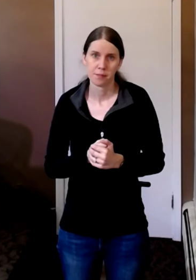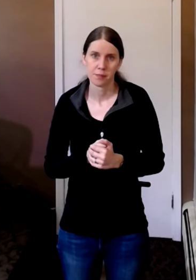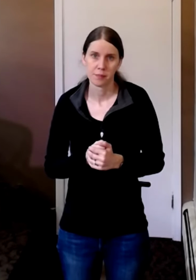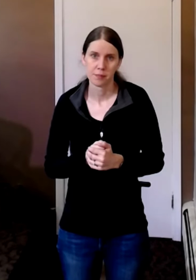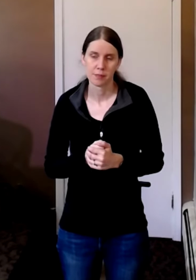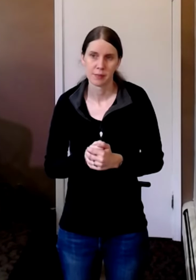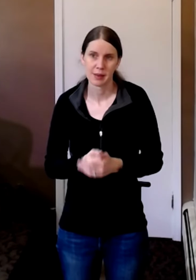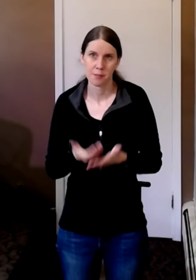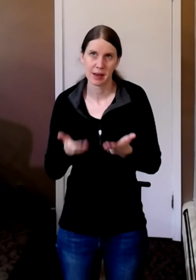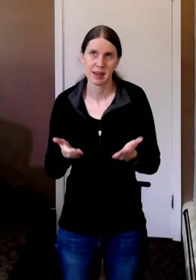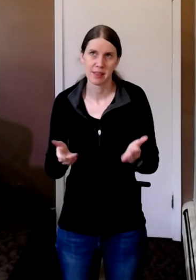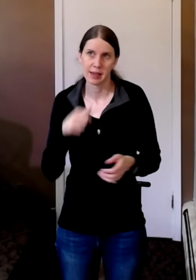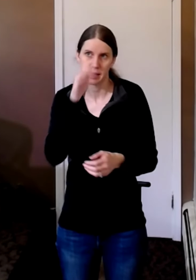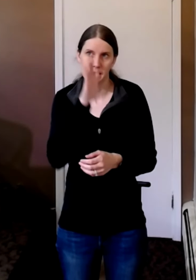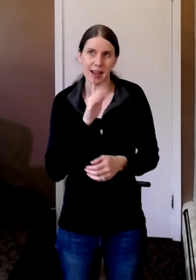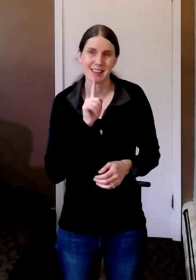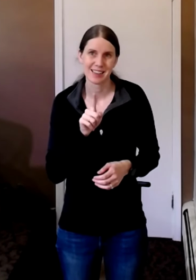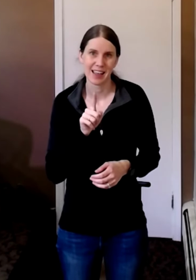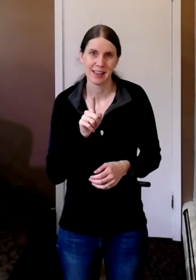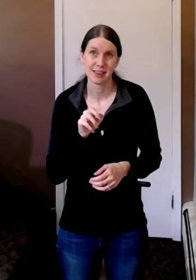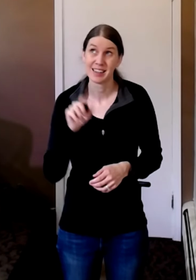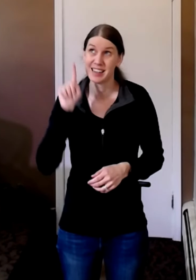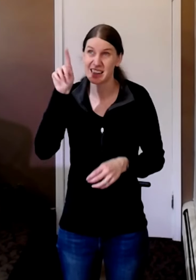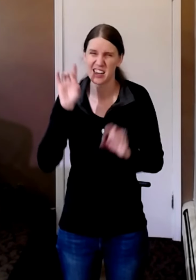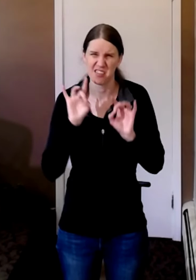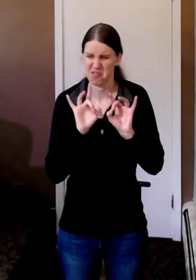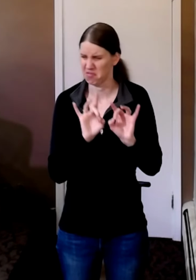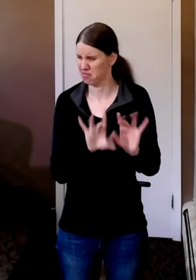There are many things that God says he abhors.